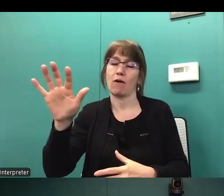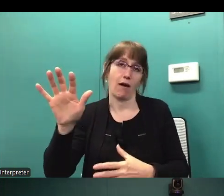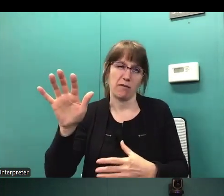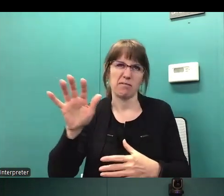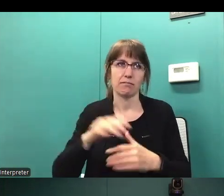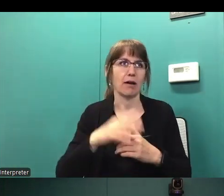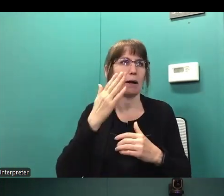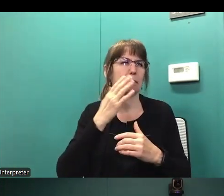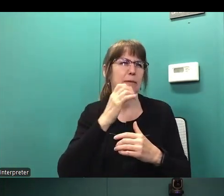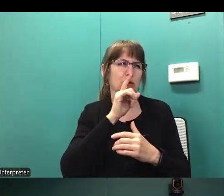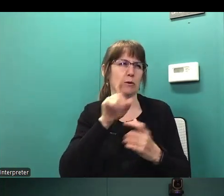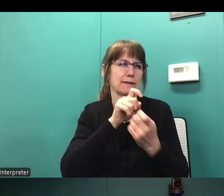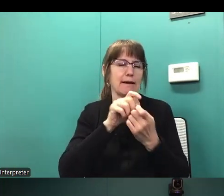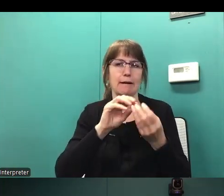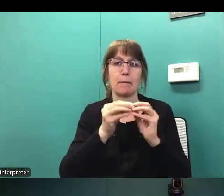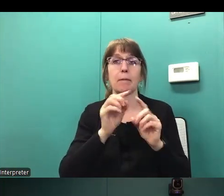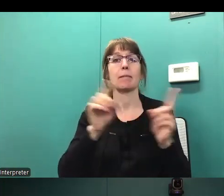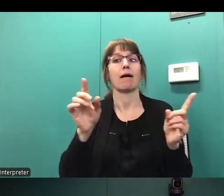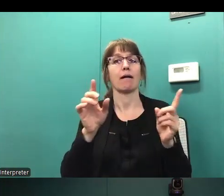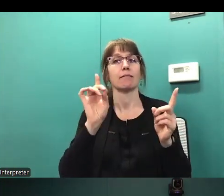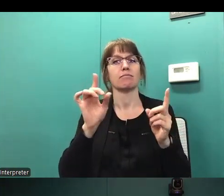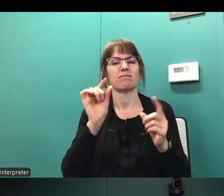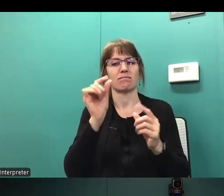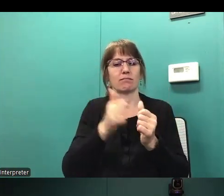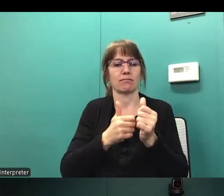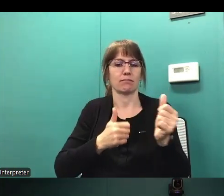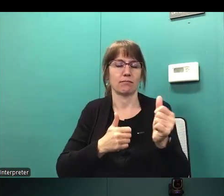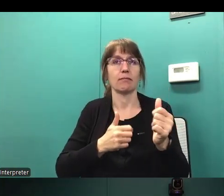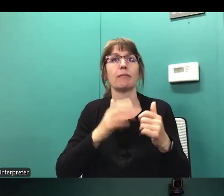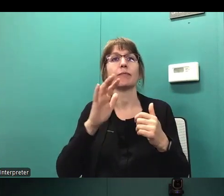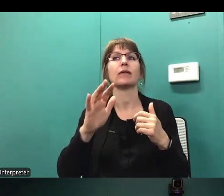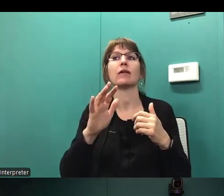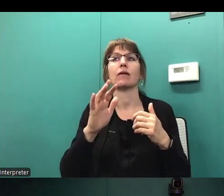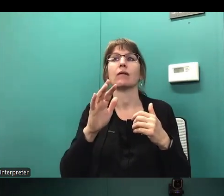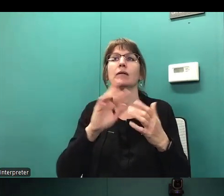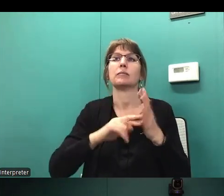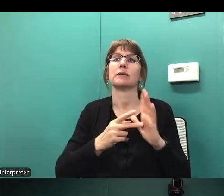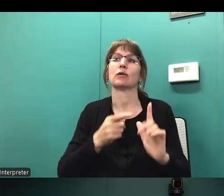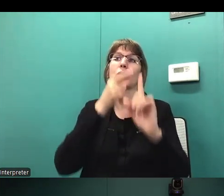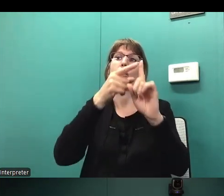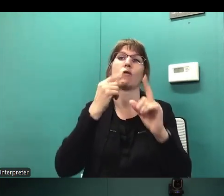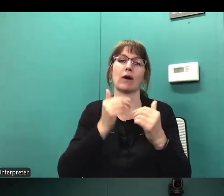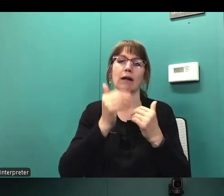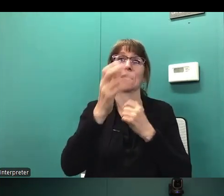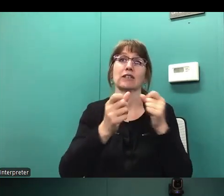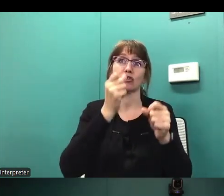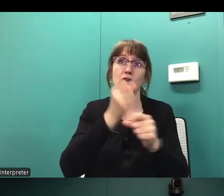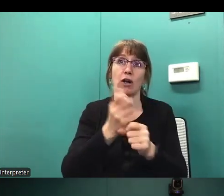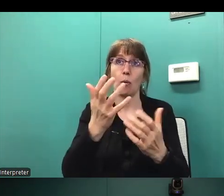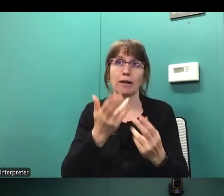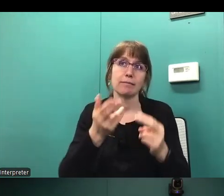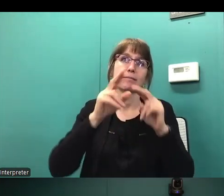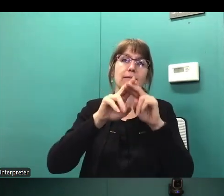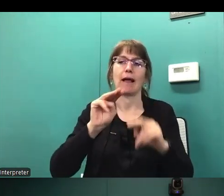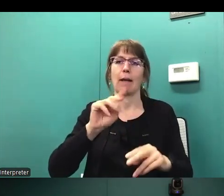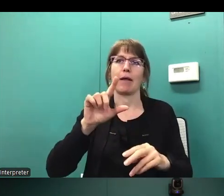see it next. They are slightly delayed. And so a goal would be for over the next year, we want the child to increase their MLU